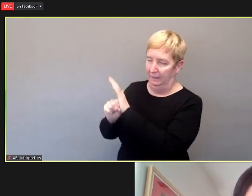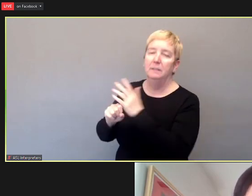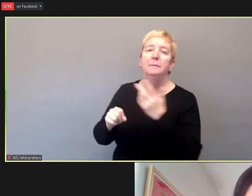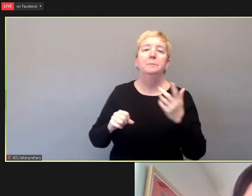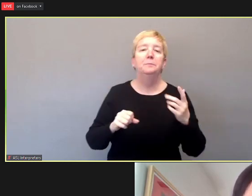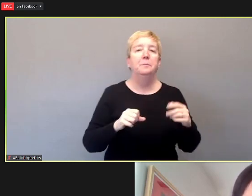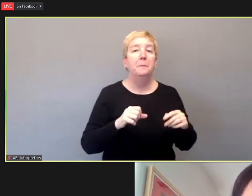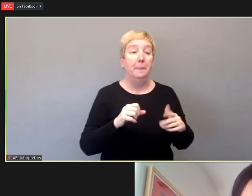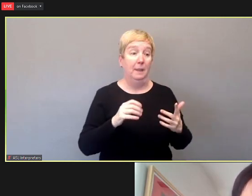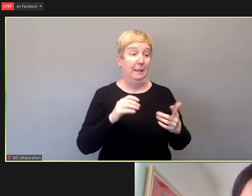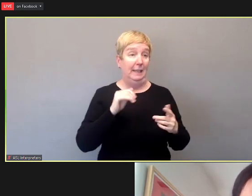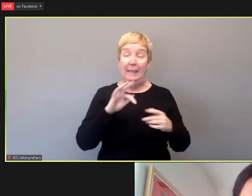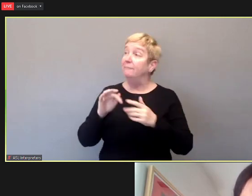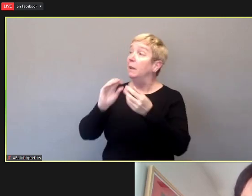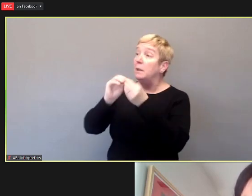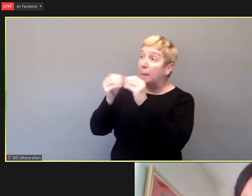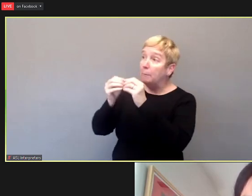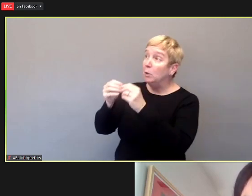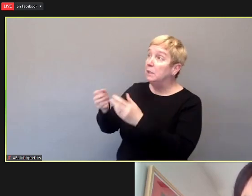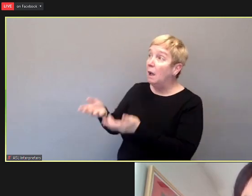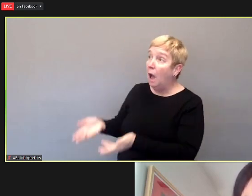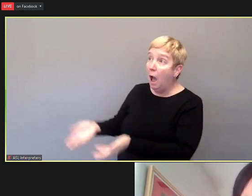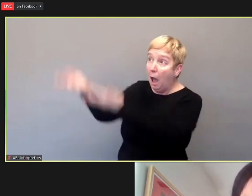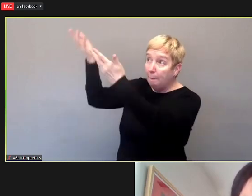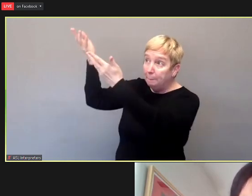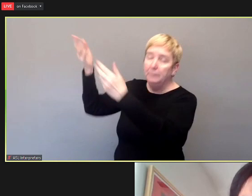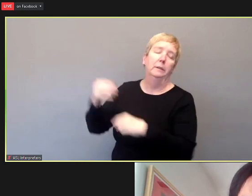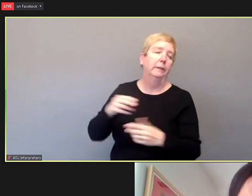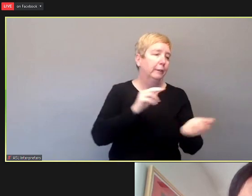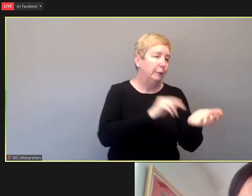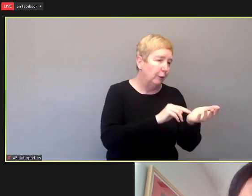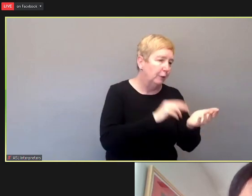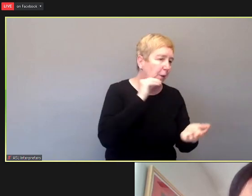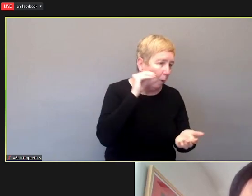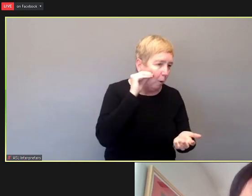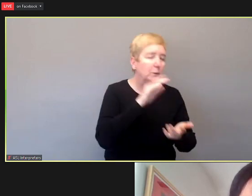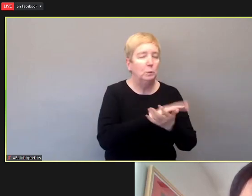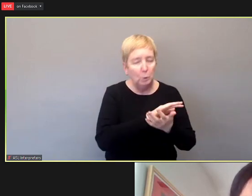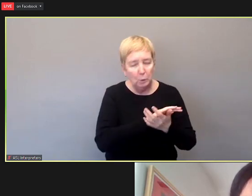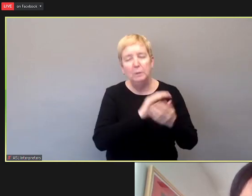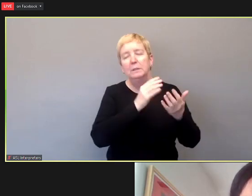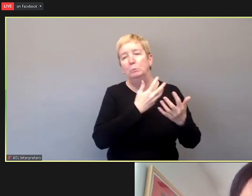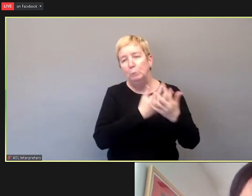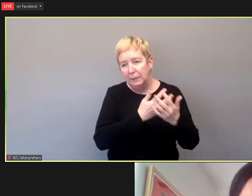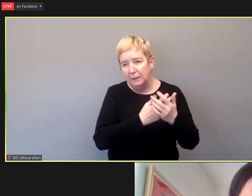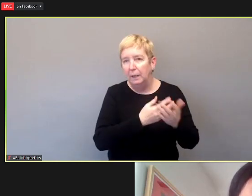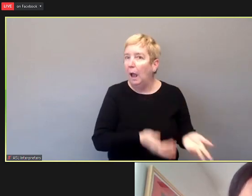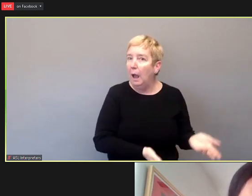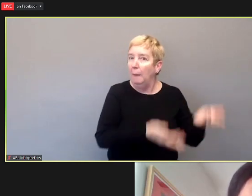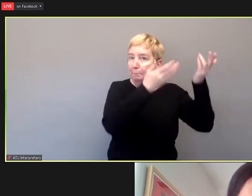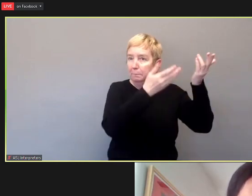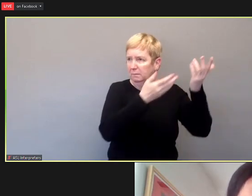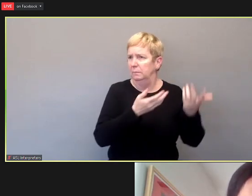cases in nursing homes, schools, and others places, prisons go up